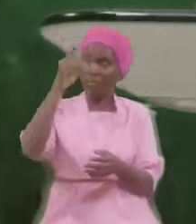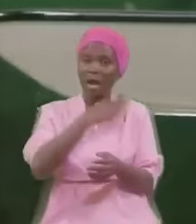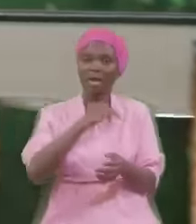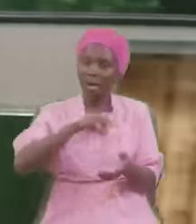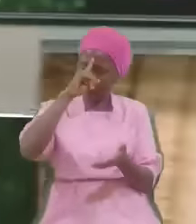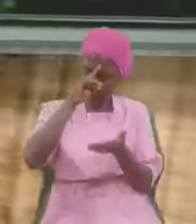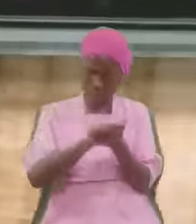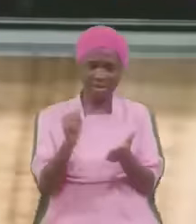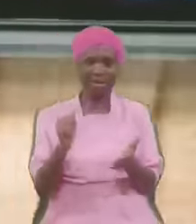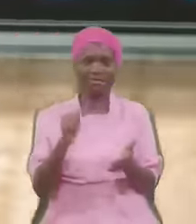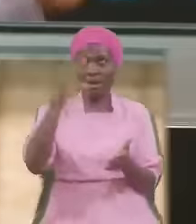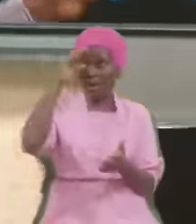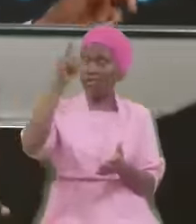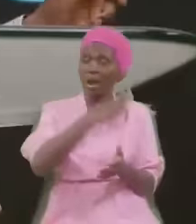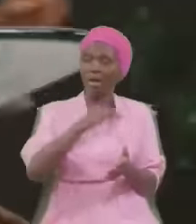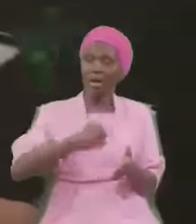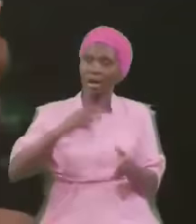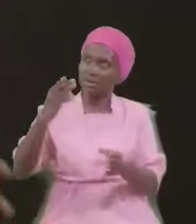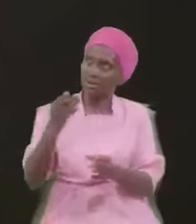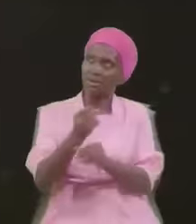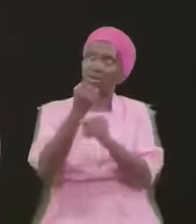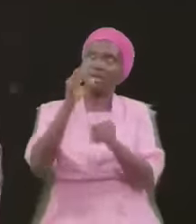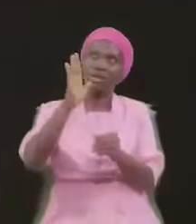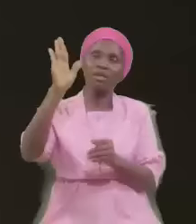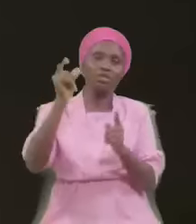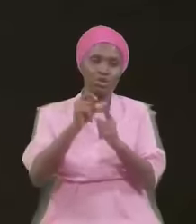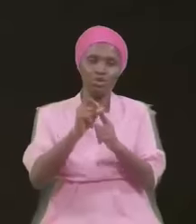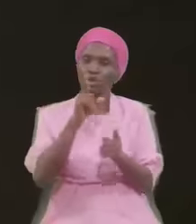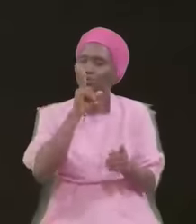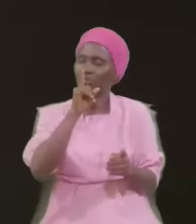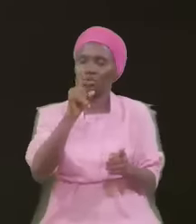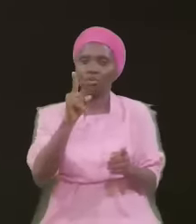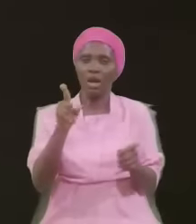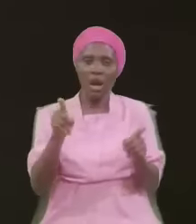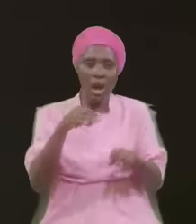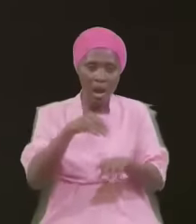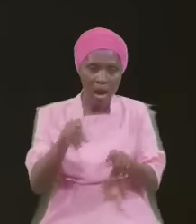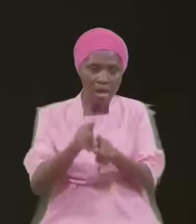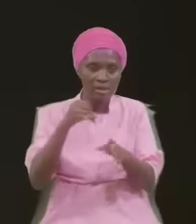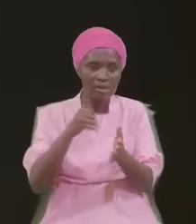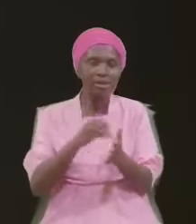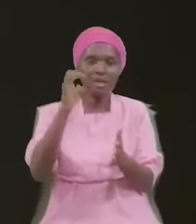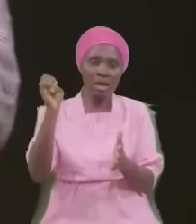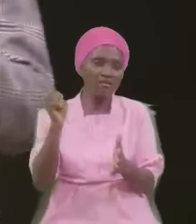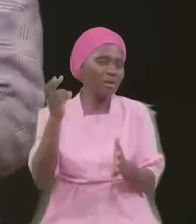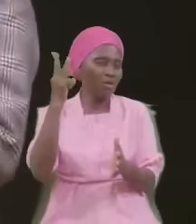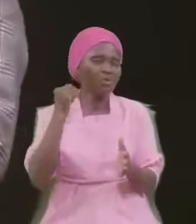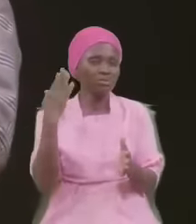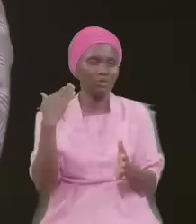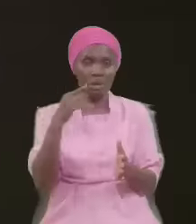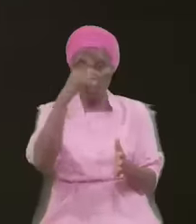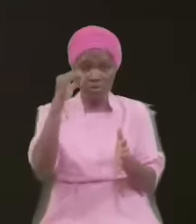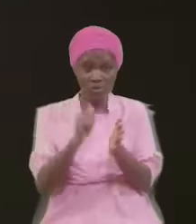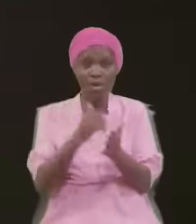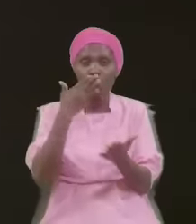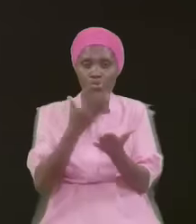to be as true today as it ever was. Because of that, good shall come unto me. Verse